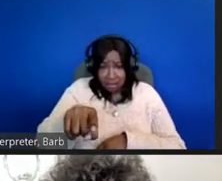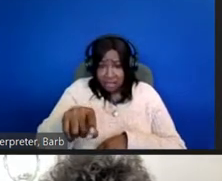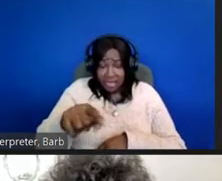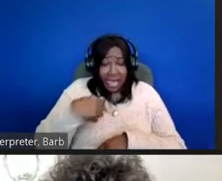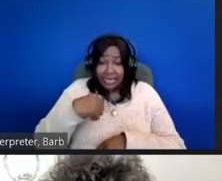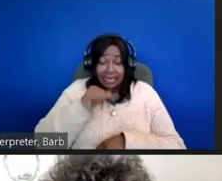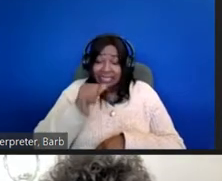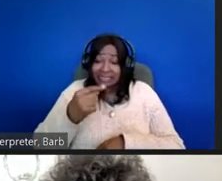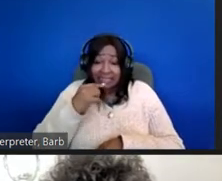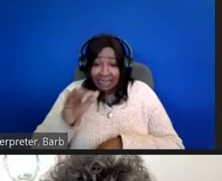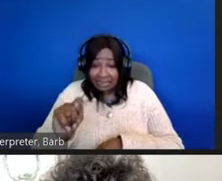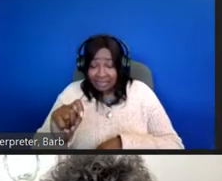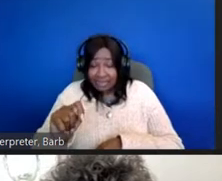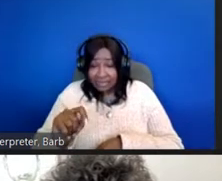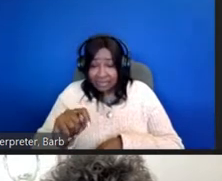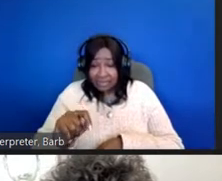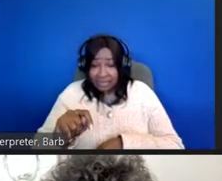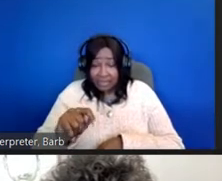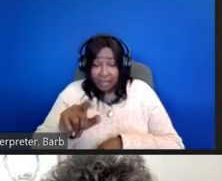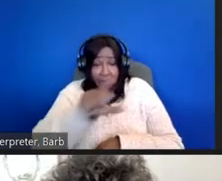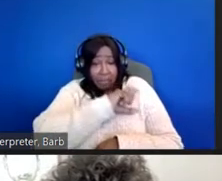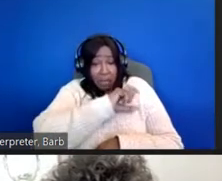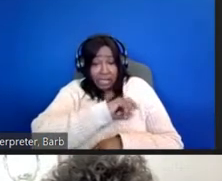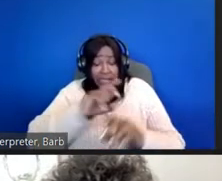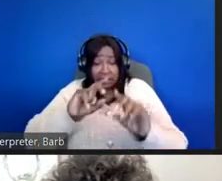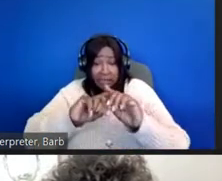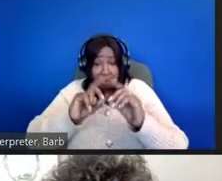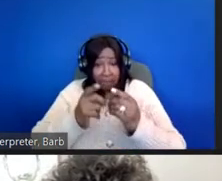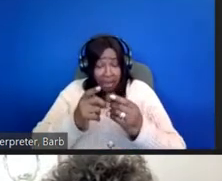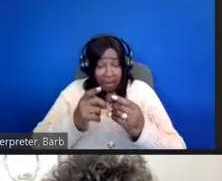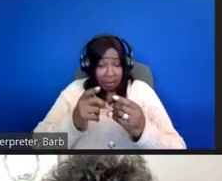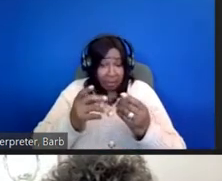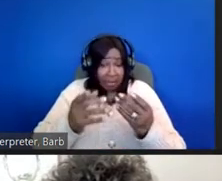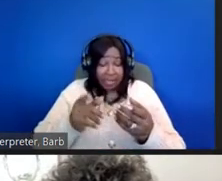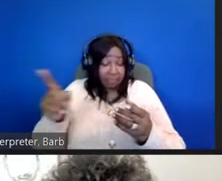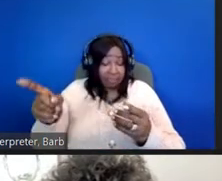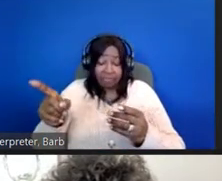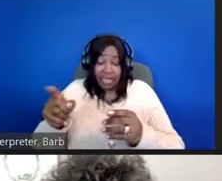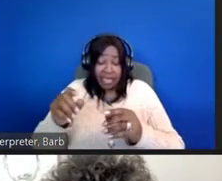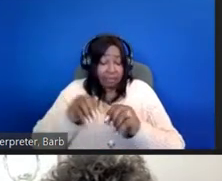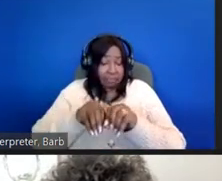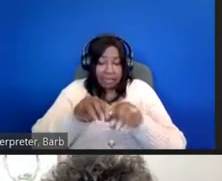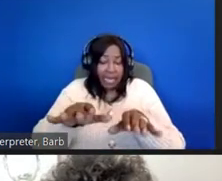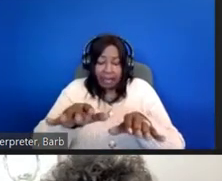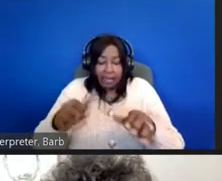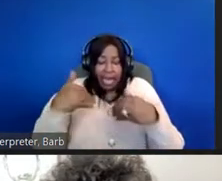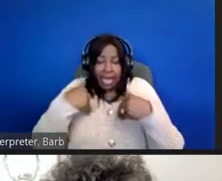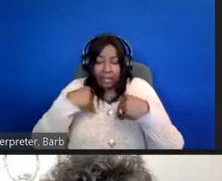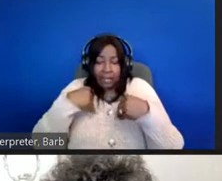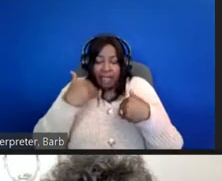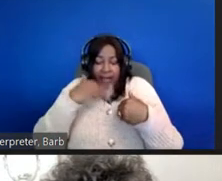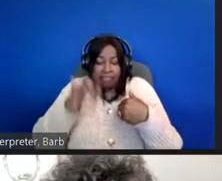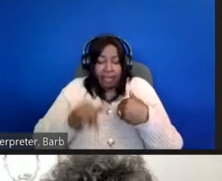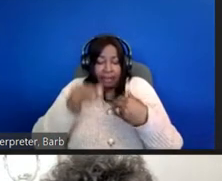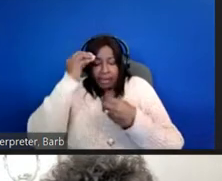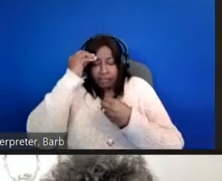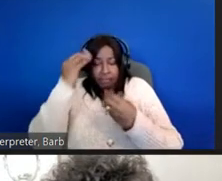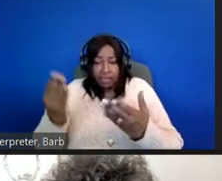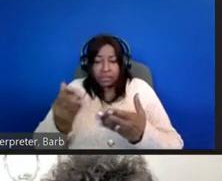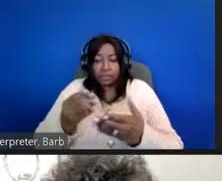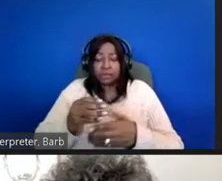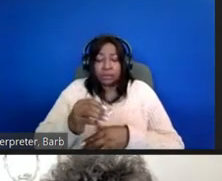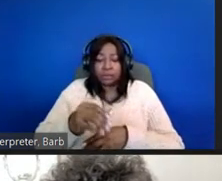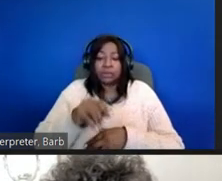it. That's a police department number that they put out. I don't have that. You don't know that? No.